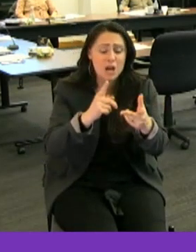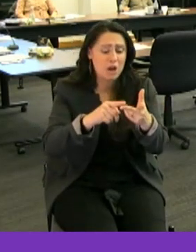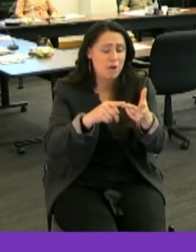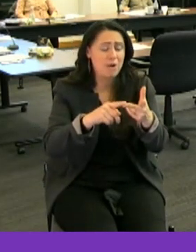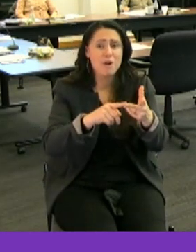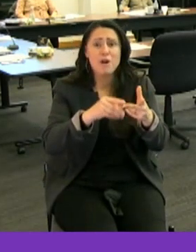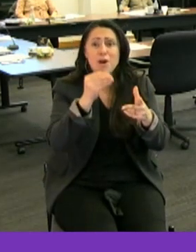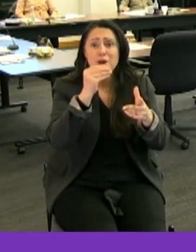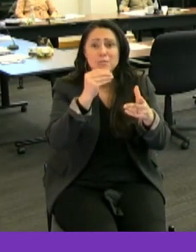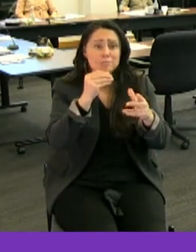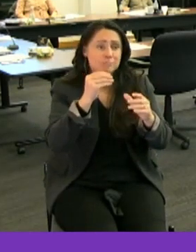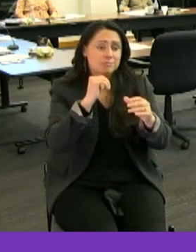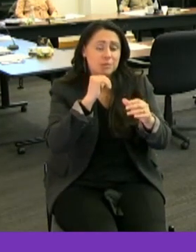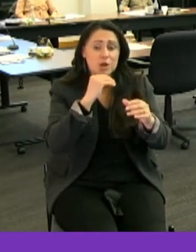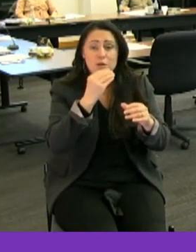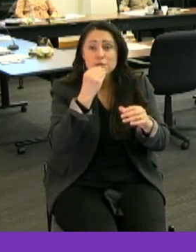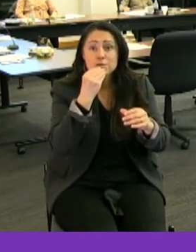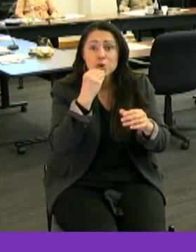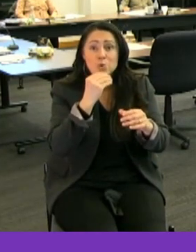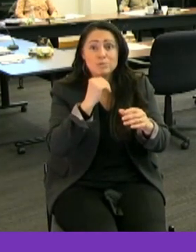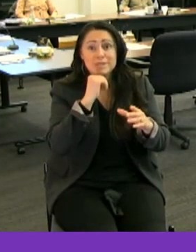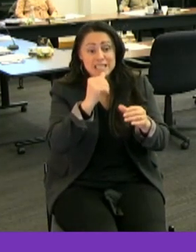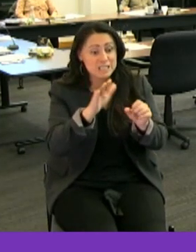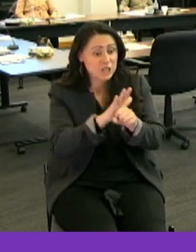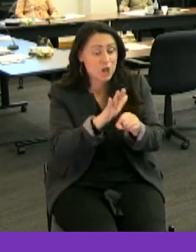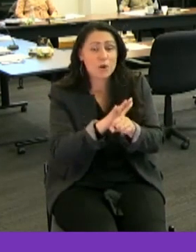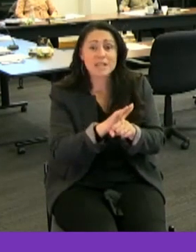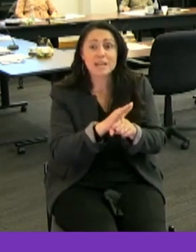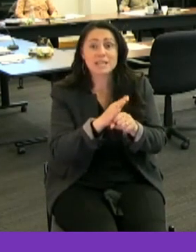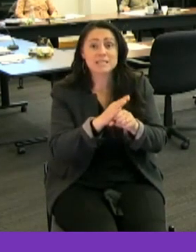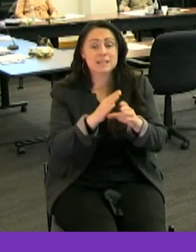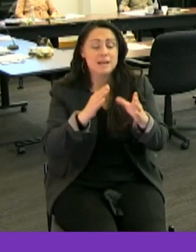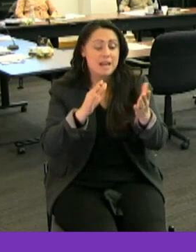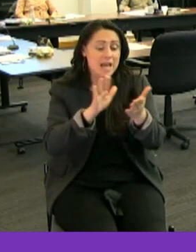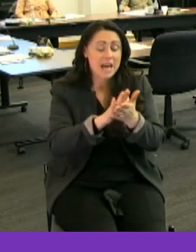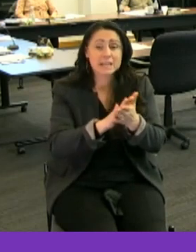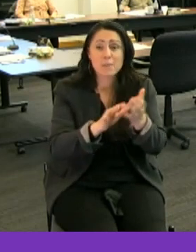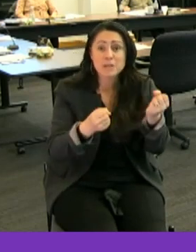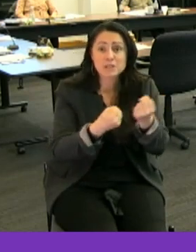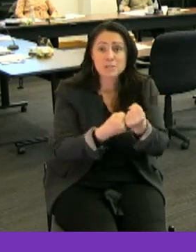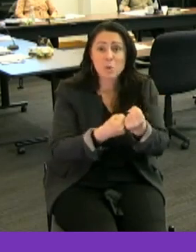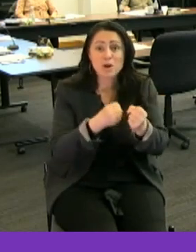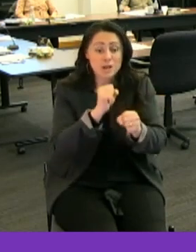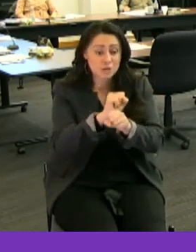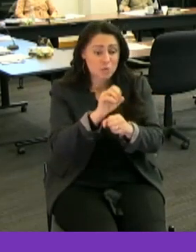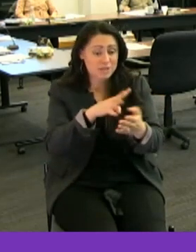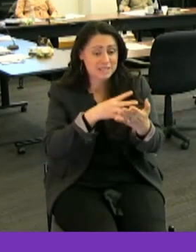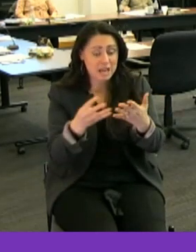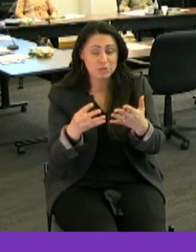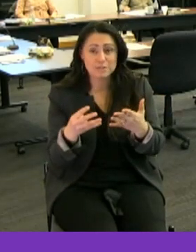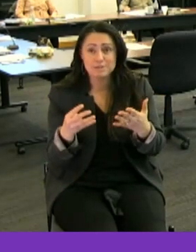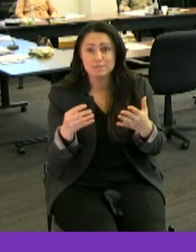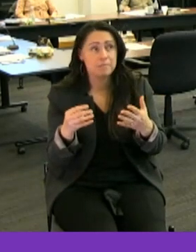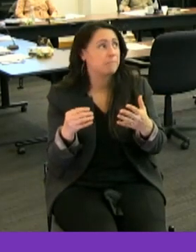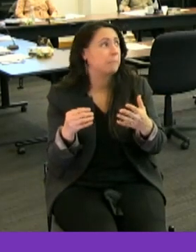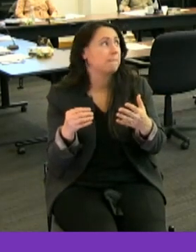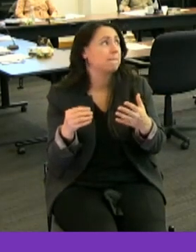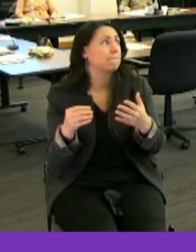food insecurities, which hopefully JJC Eats will help with that, academic support, and work schedules.